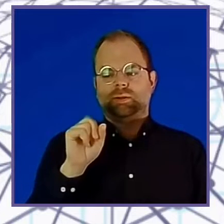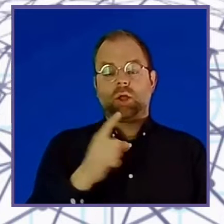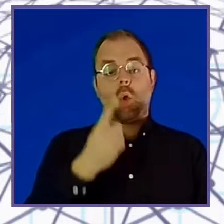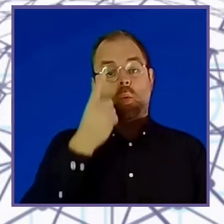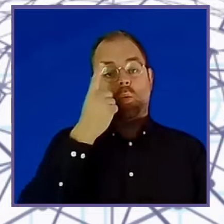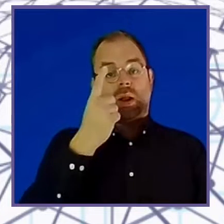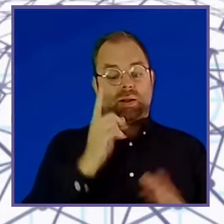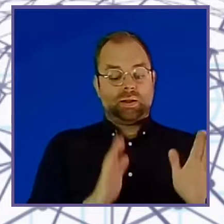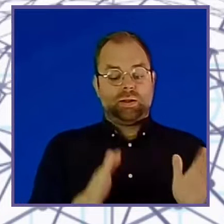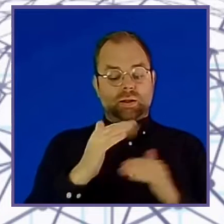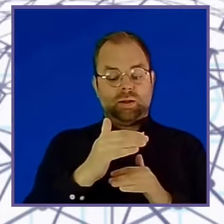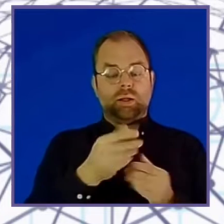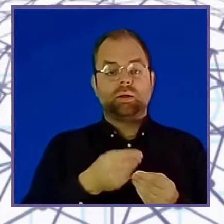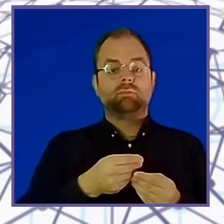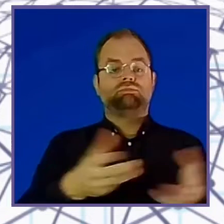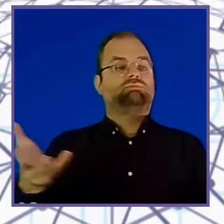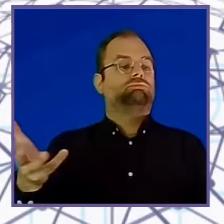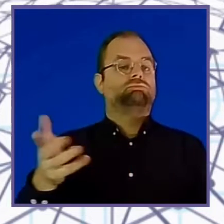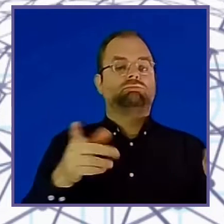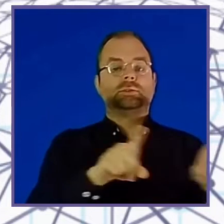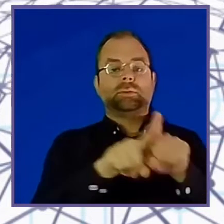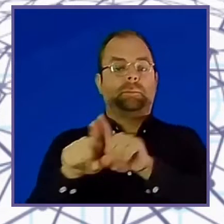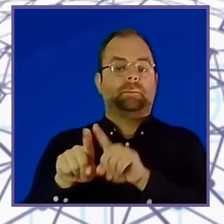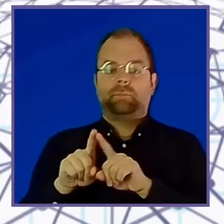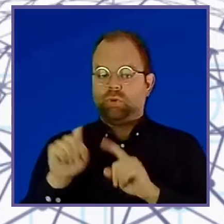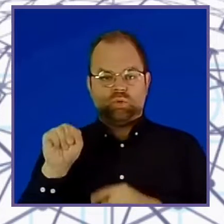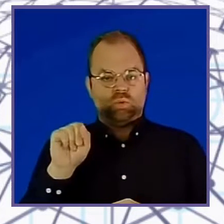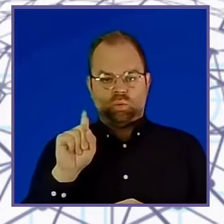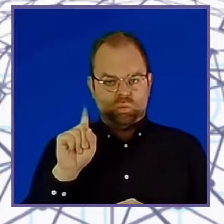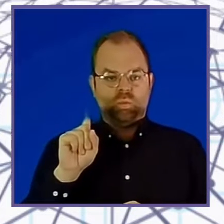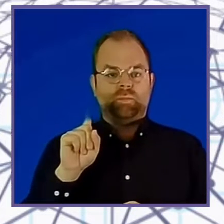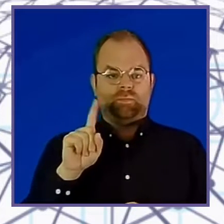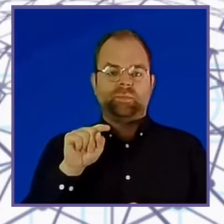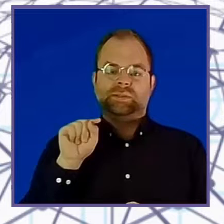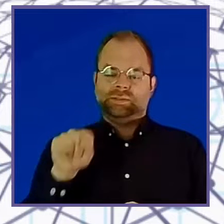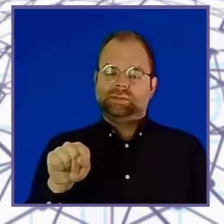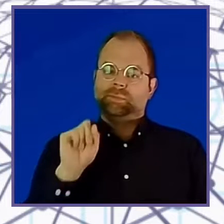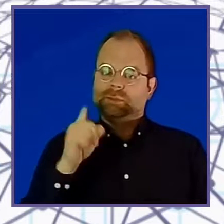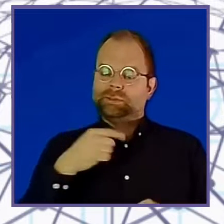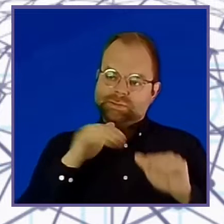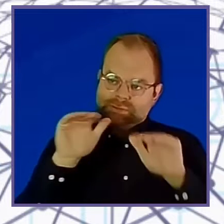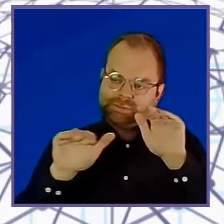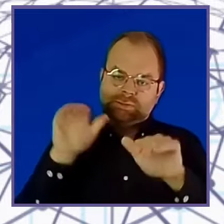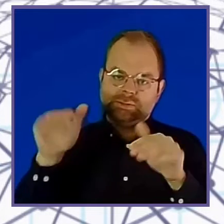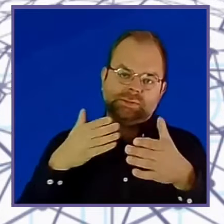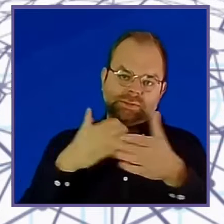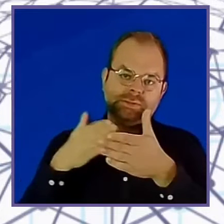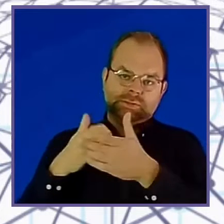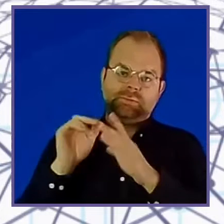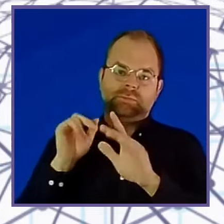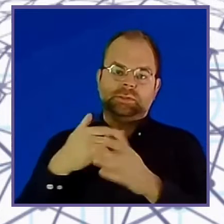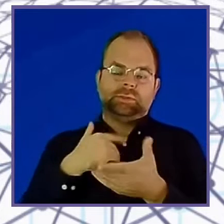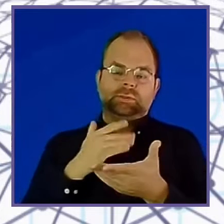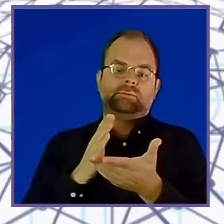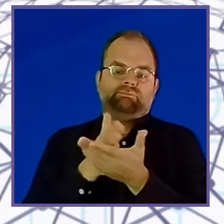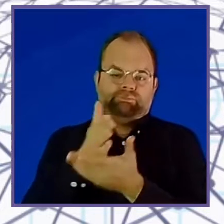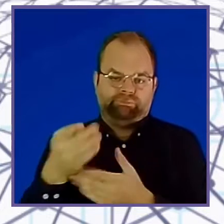So that was another thing and we found that, if there is lack of